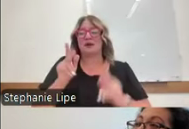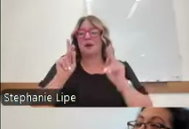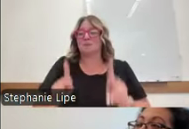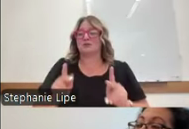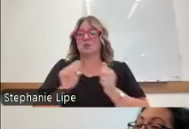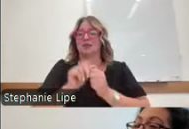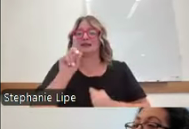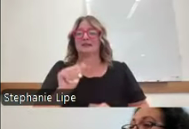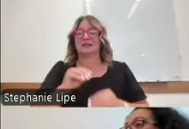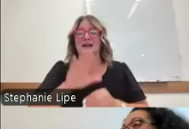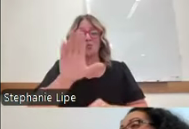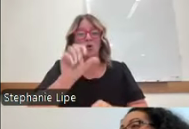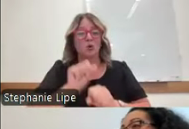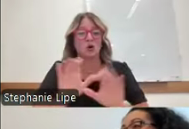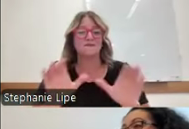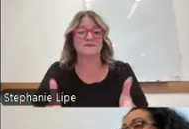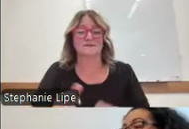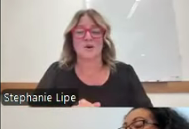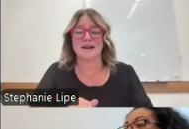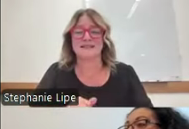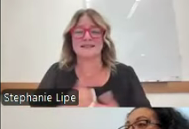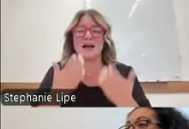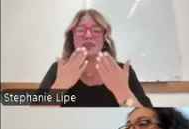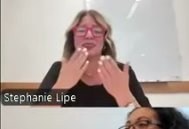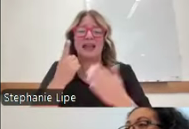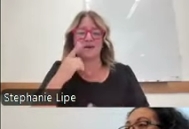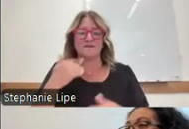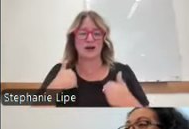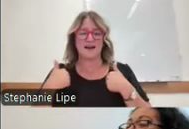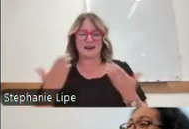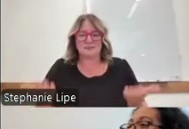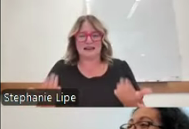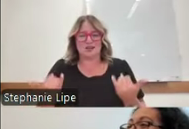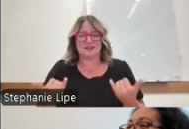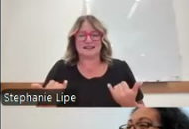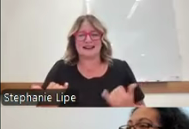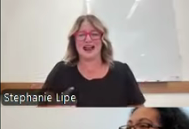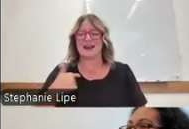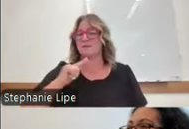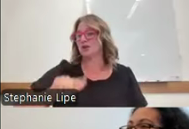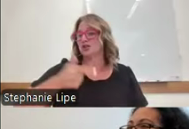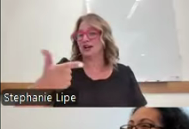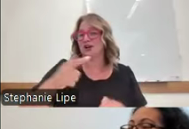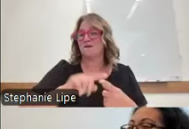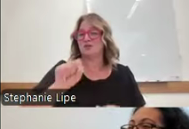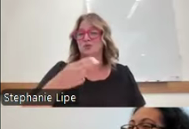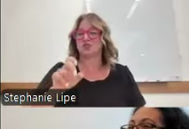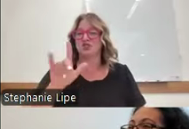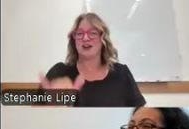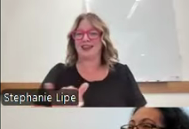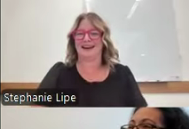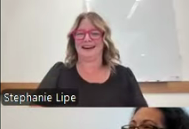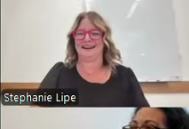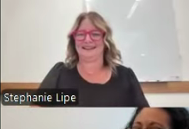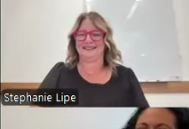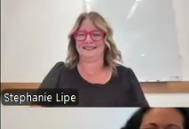you with the process of hiring an individual with disabilities based on your workforce. Thank you for having me here today. I'm going to turn it